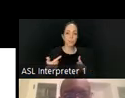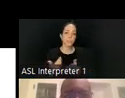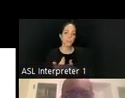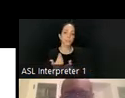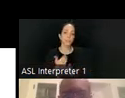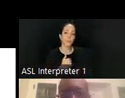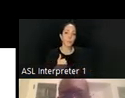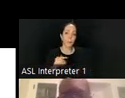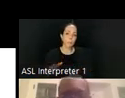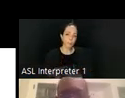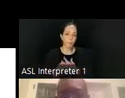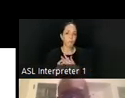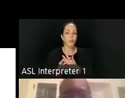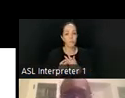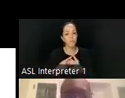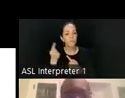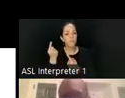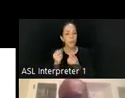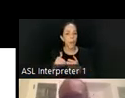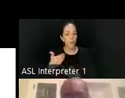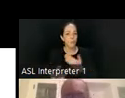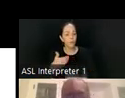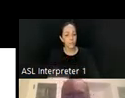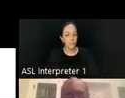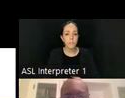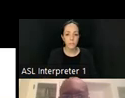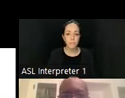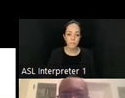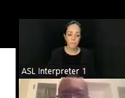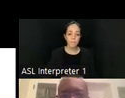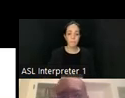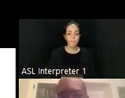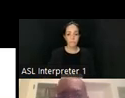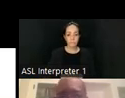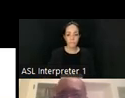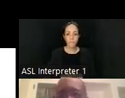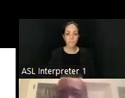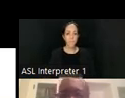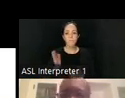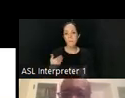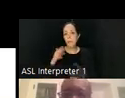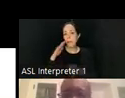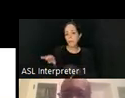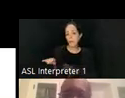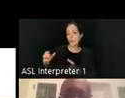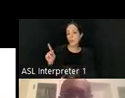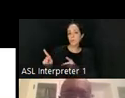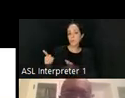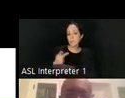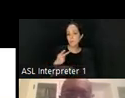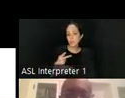And then like also think about alternates, how they do that as well. So major group of people kind of learning how the process generally